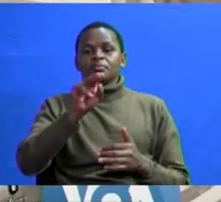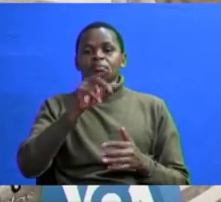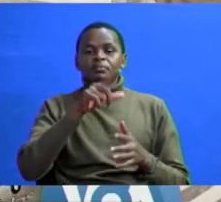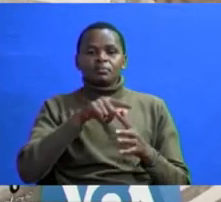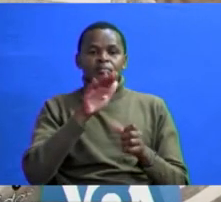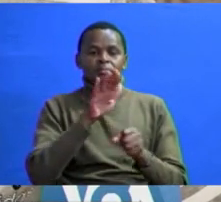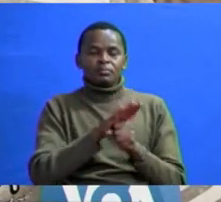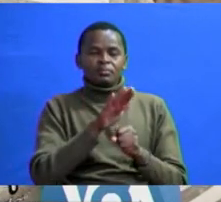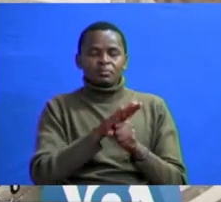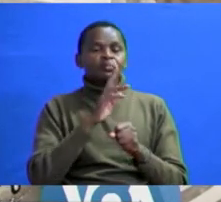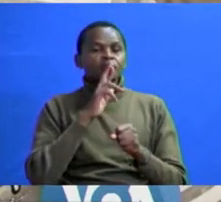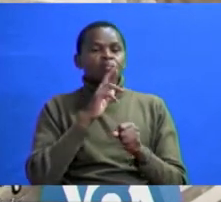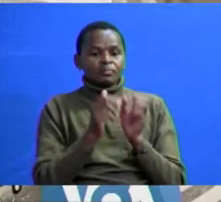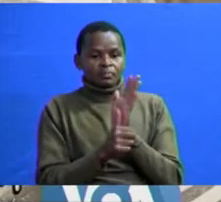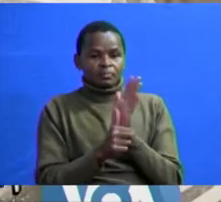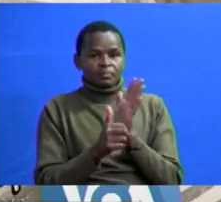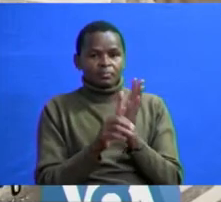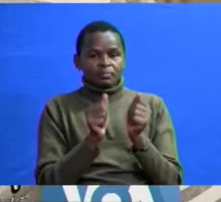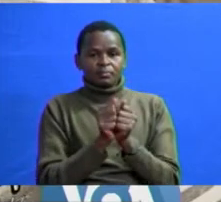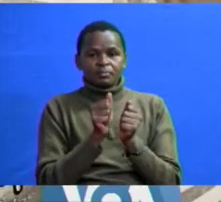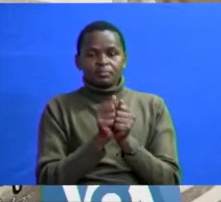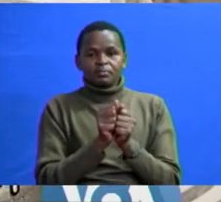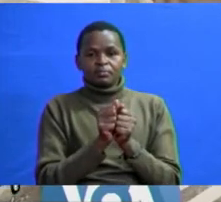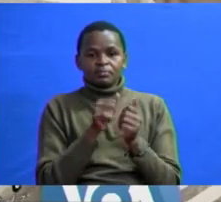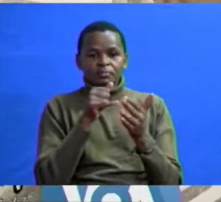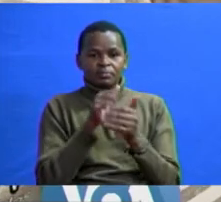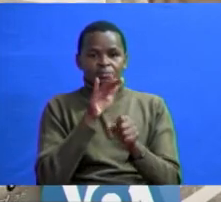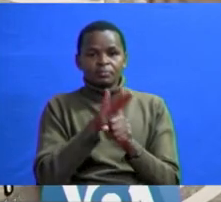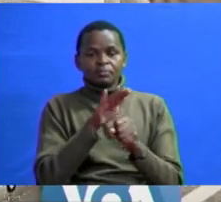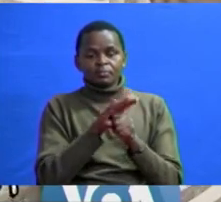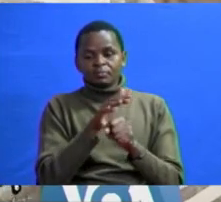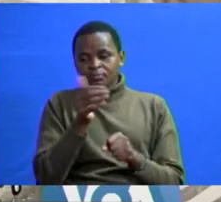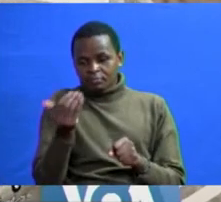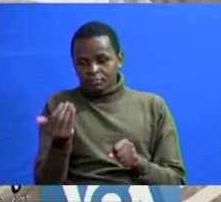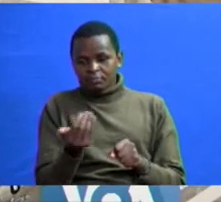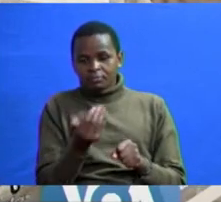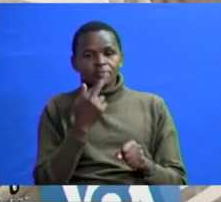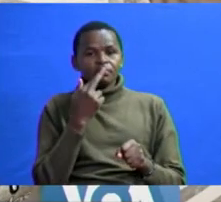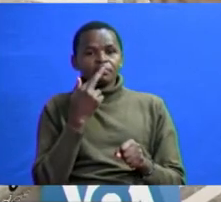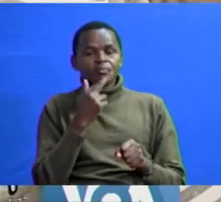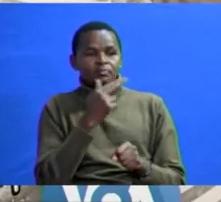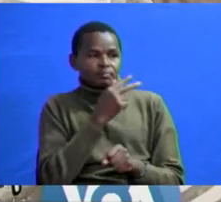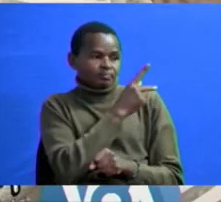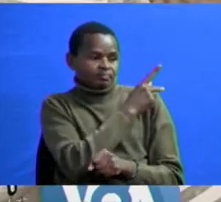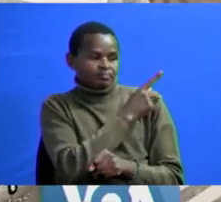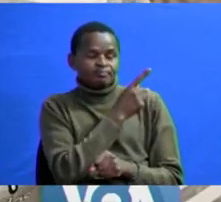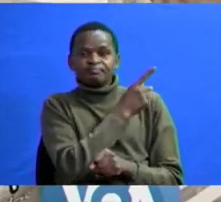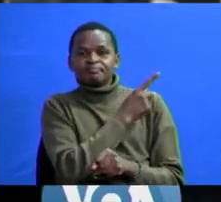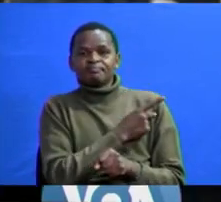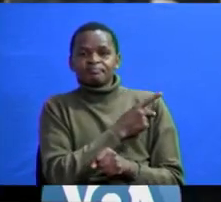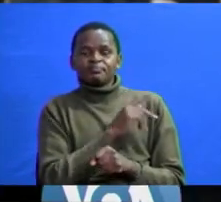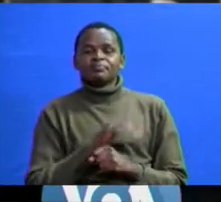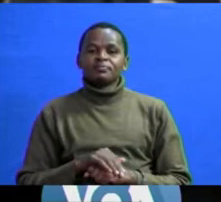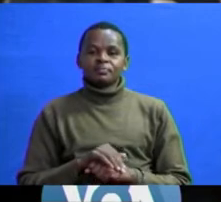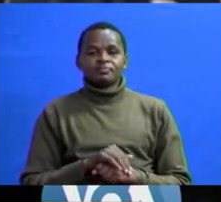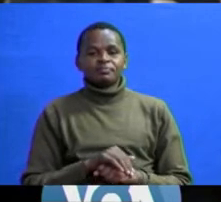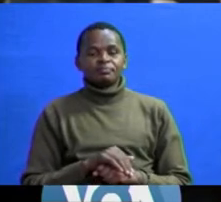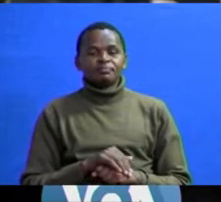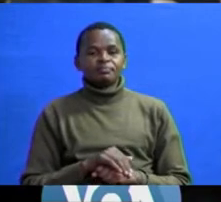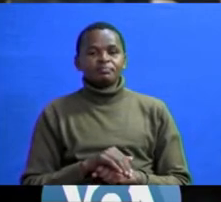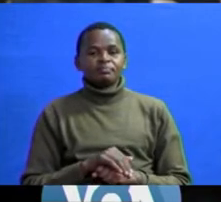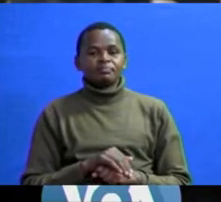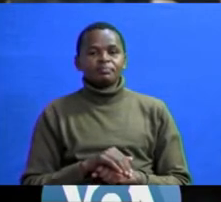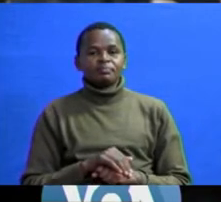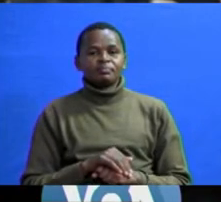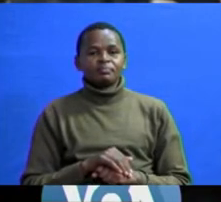especially there are problems with measles. It's mostly children who are our patients. He says he pays